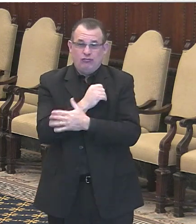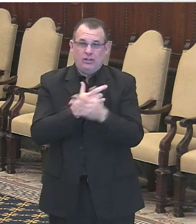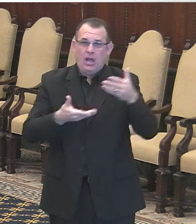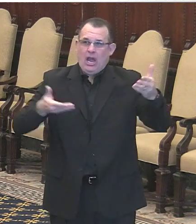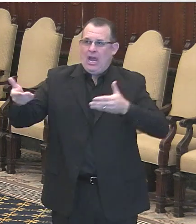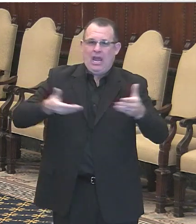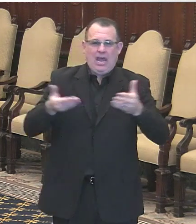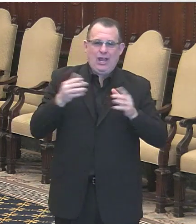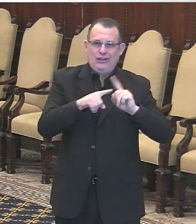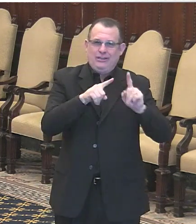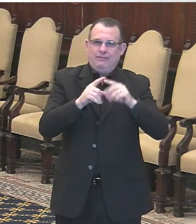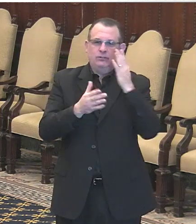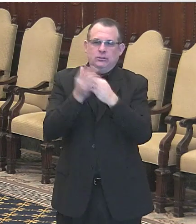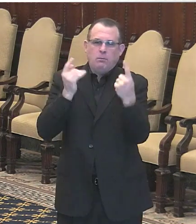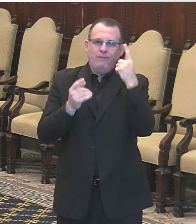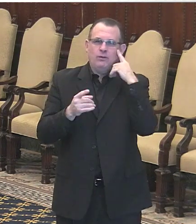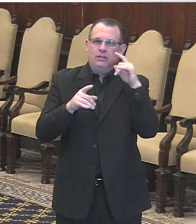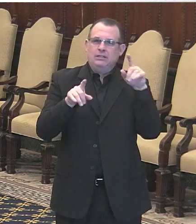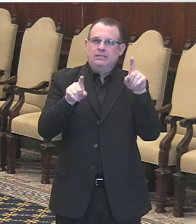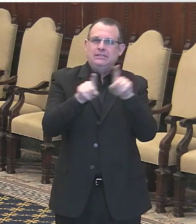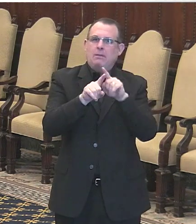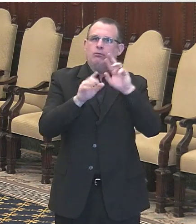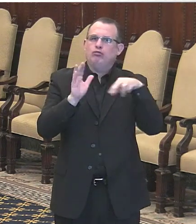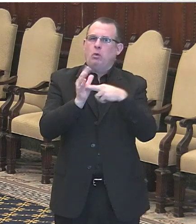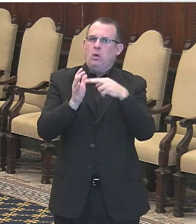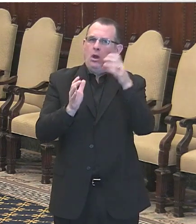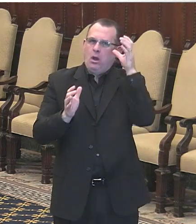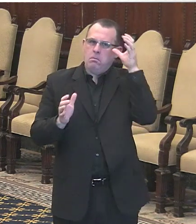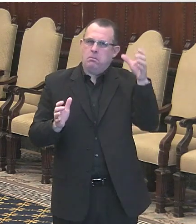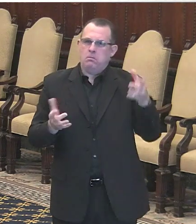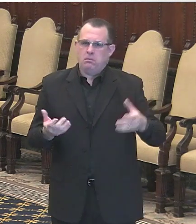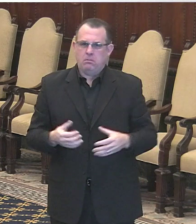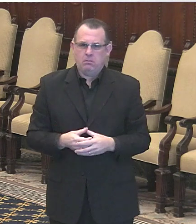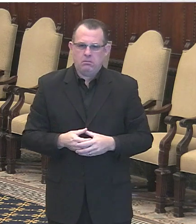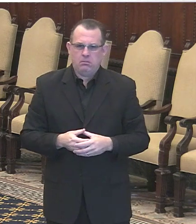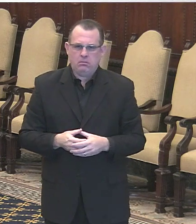same capacity. All right, thank you, that's all.